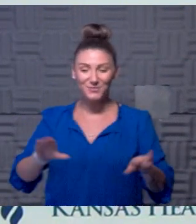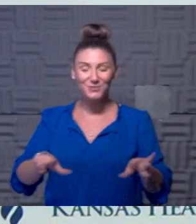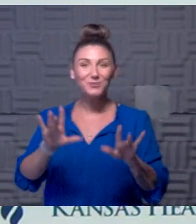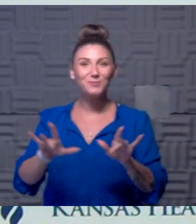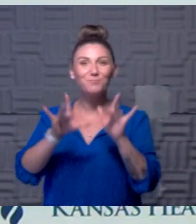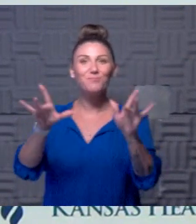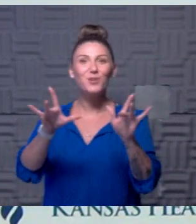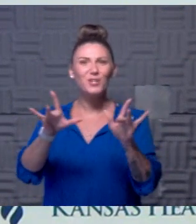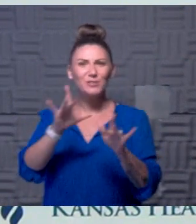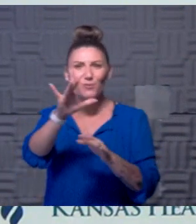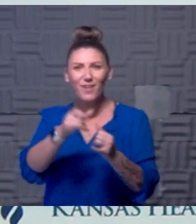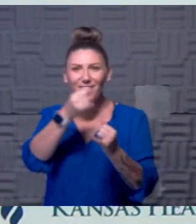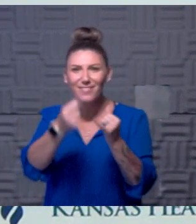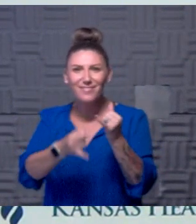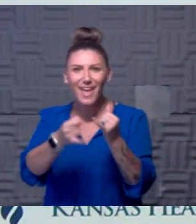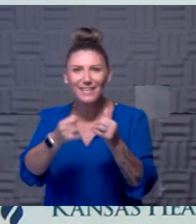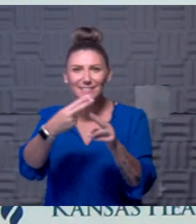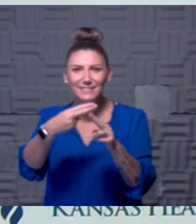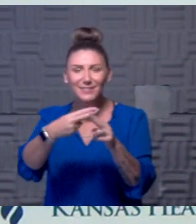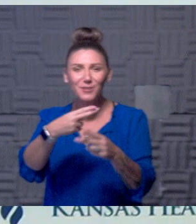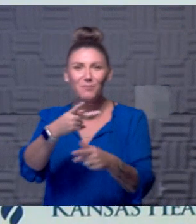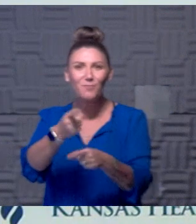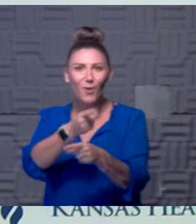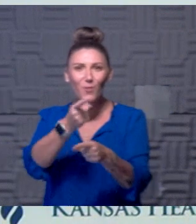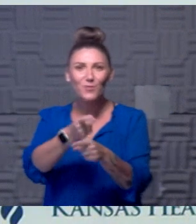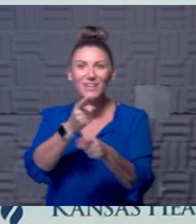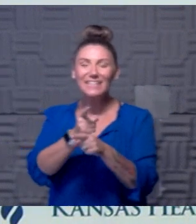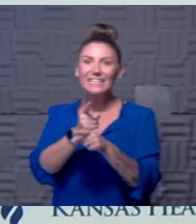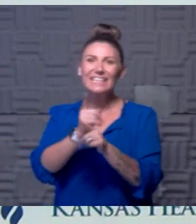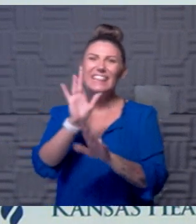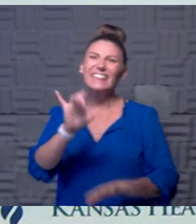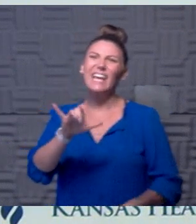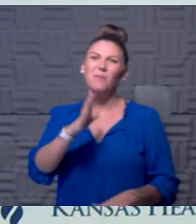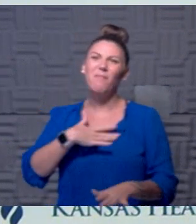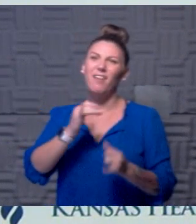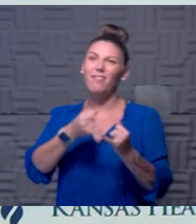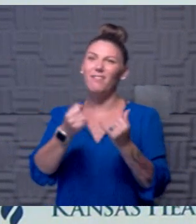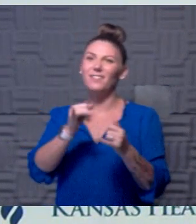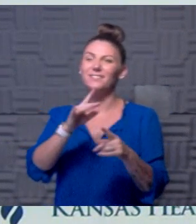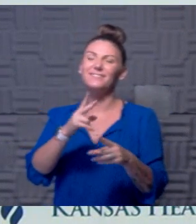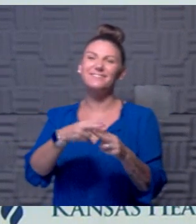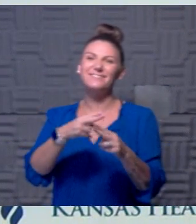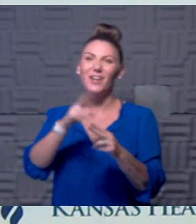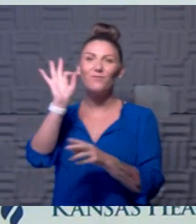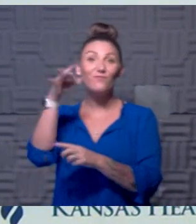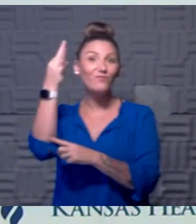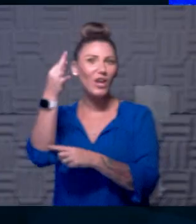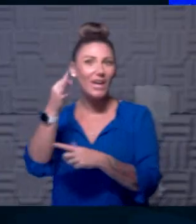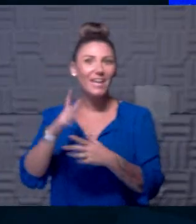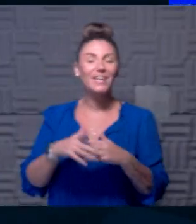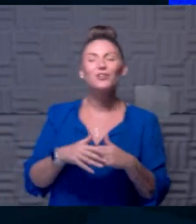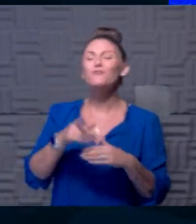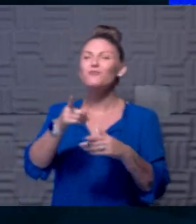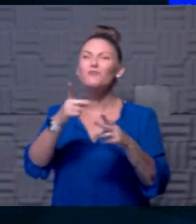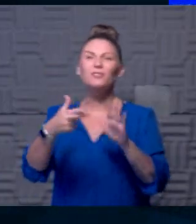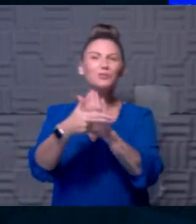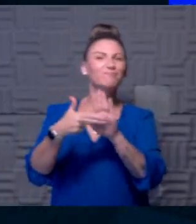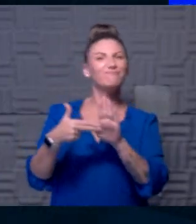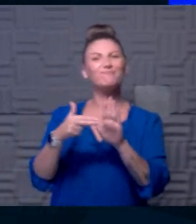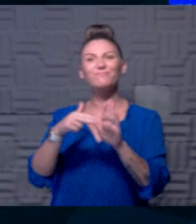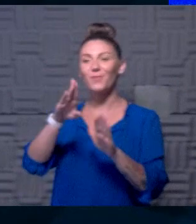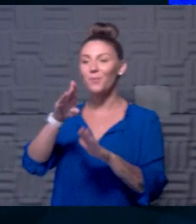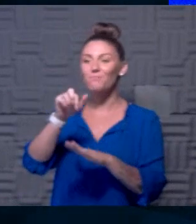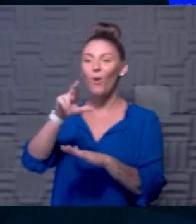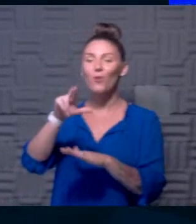right? Nobody can pronounce my last name. It's okay. It's French. Okay, well, let me hear you say it. Barbara. All